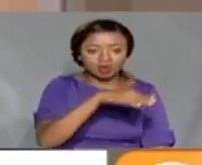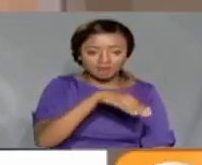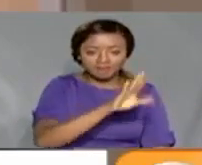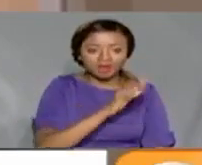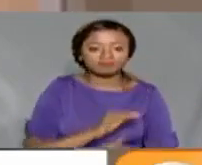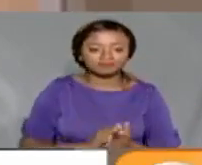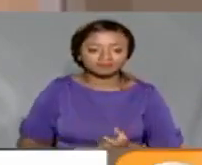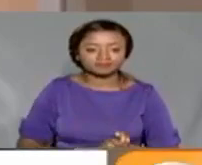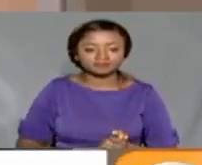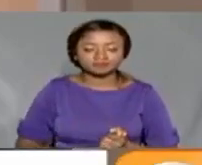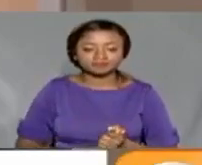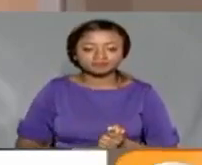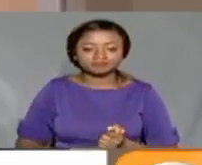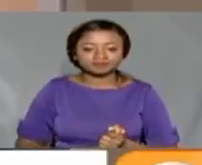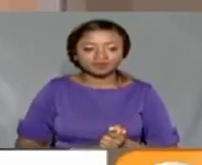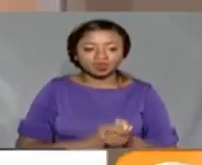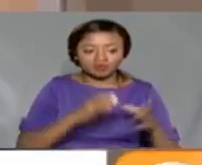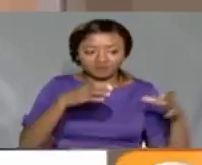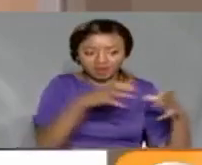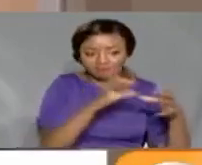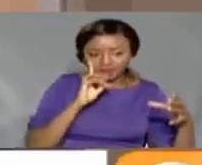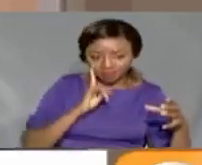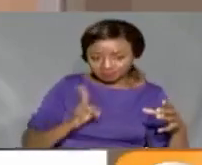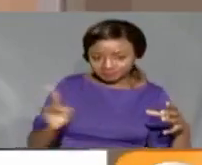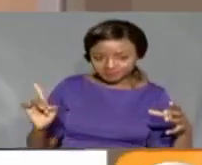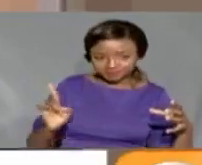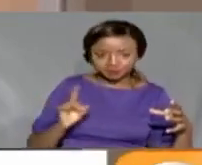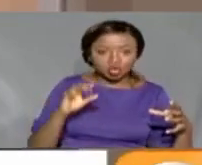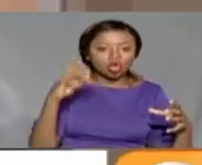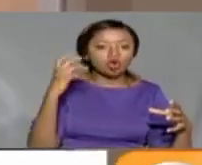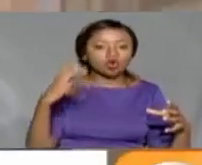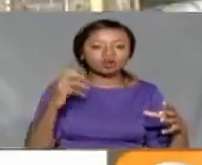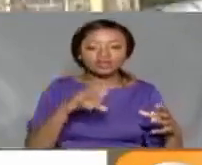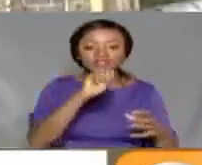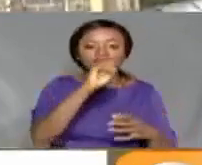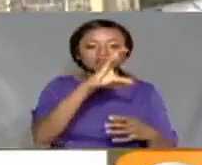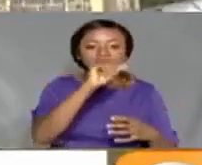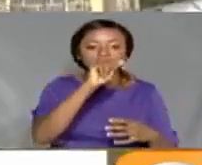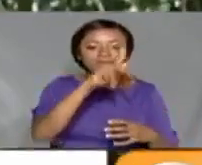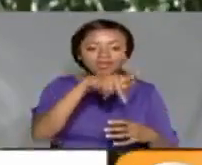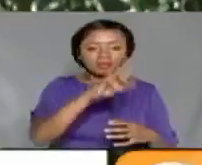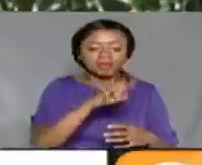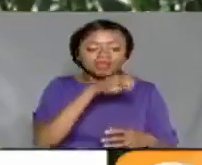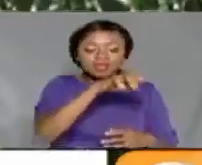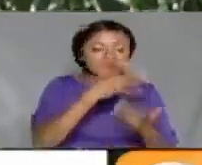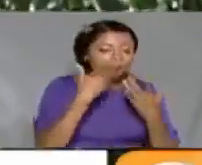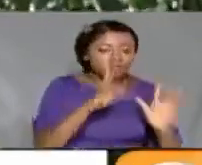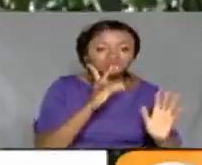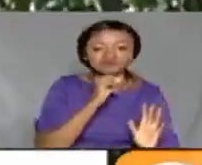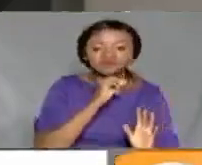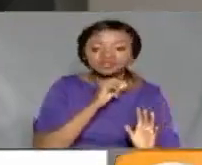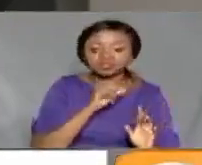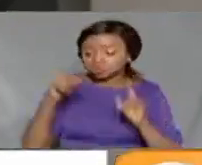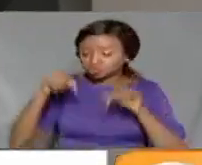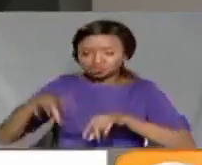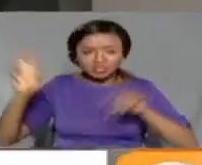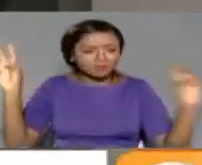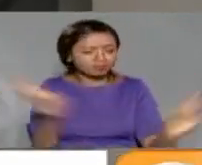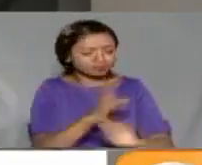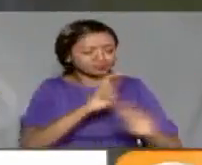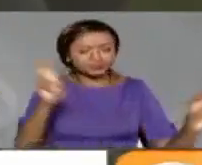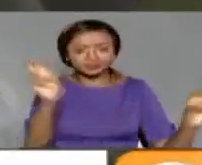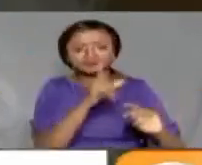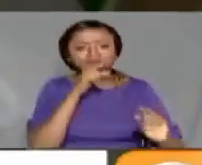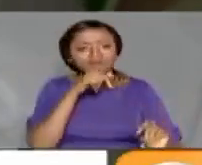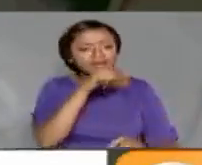Peter Wangai and other company officials. Detectives from the Serious Crimes and Financial Crimes Unit today went in search of Wangai